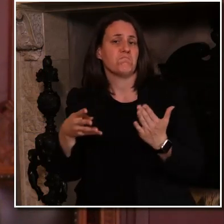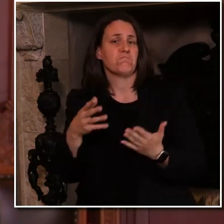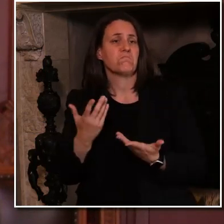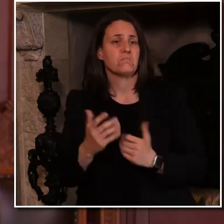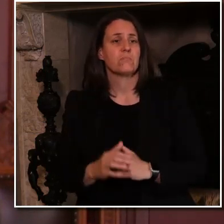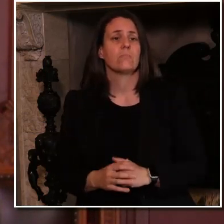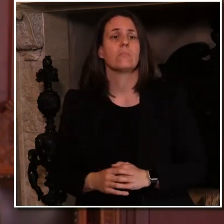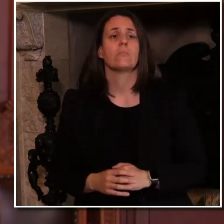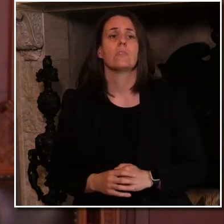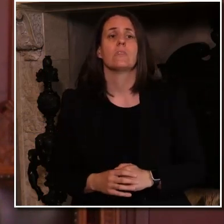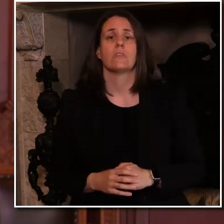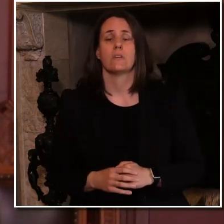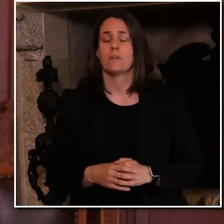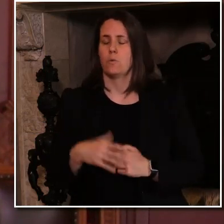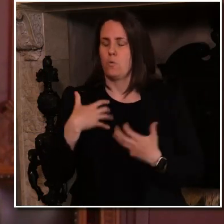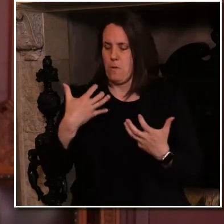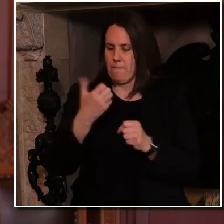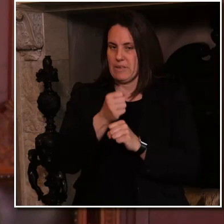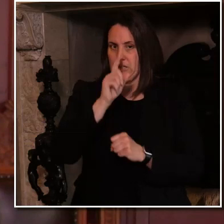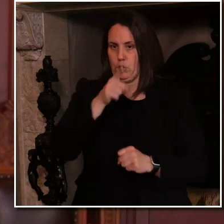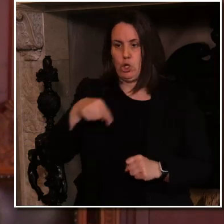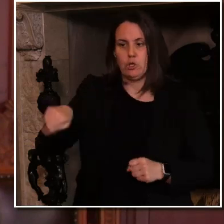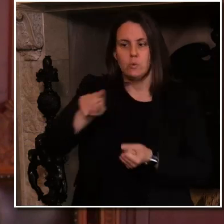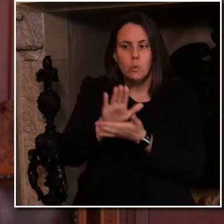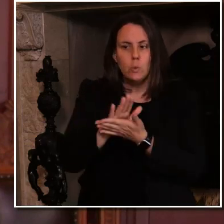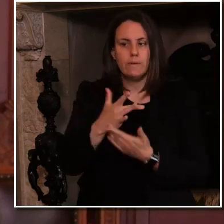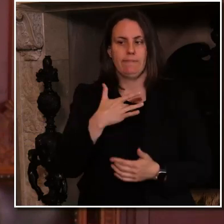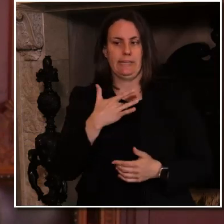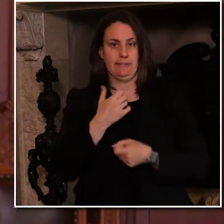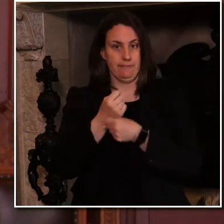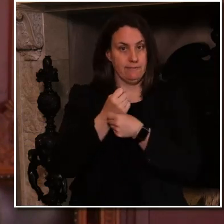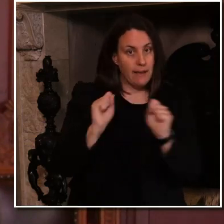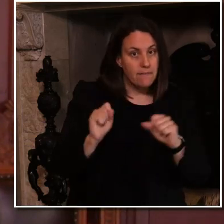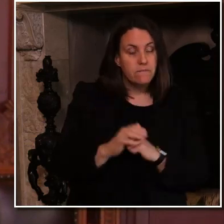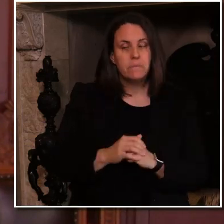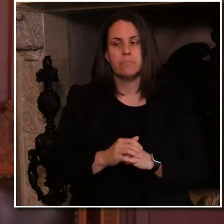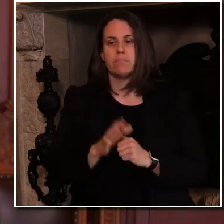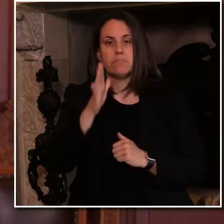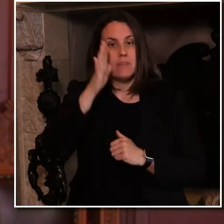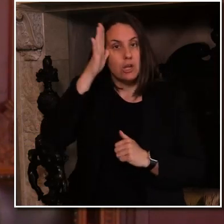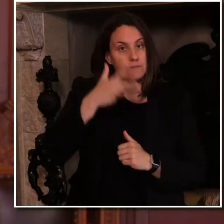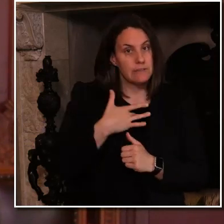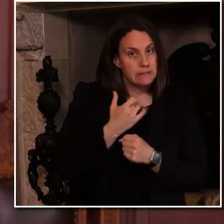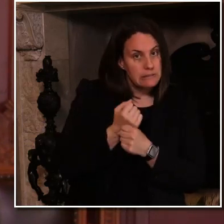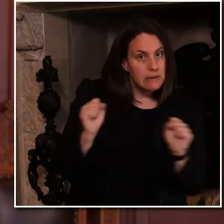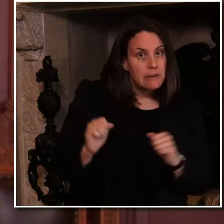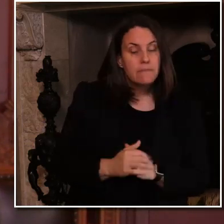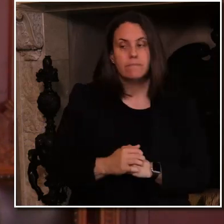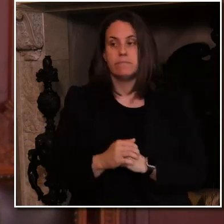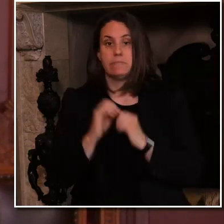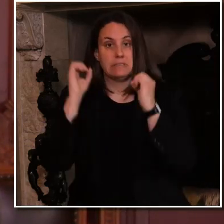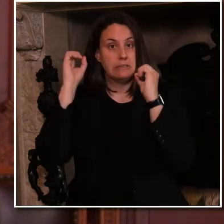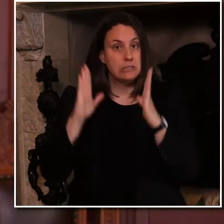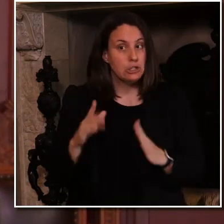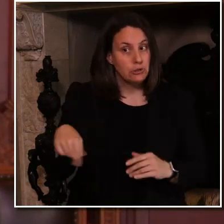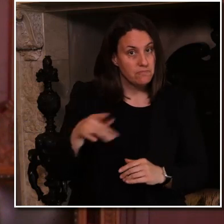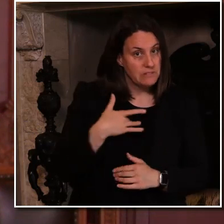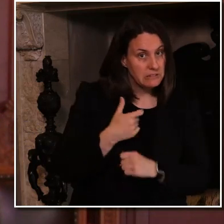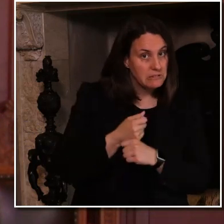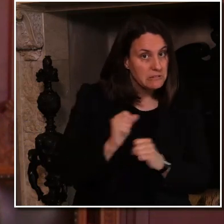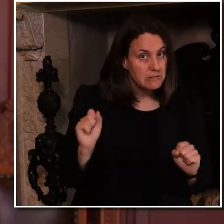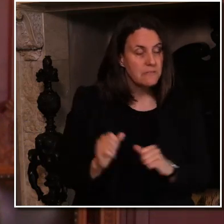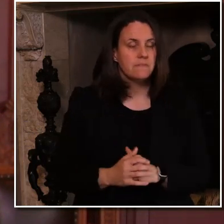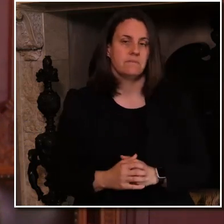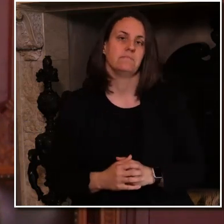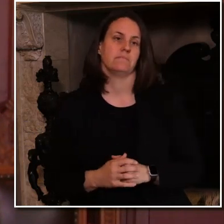safe, or feel that they are safe, and we can move forward during the school year. But we're several